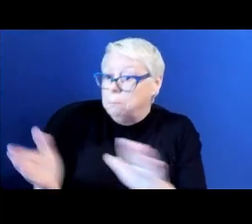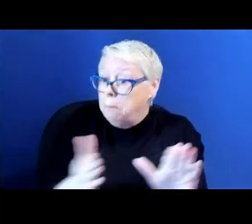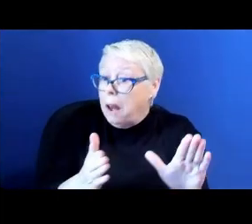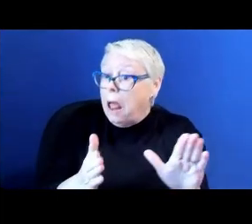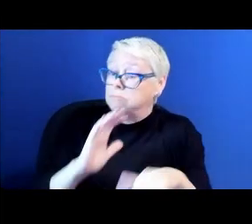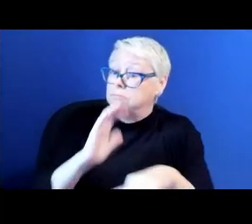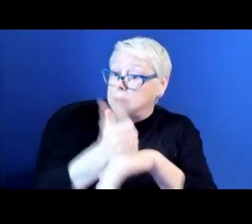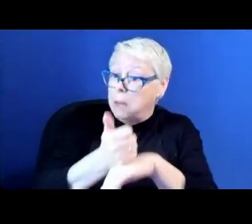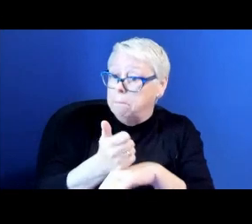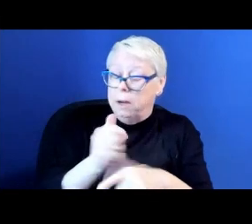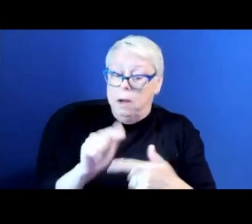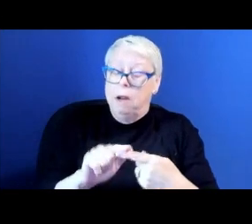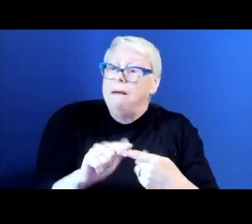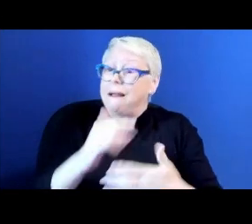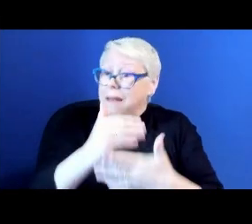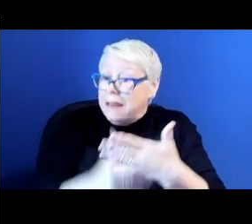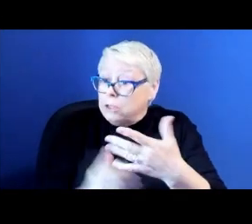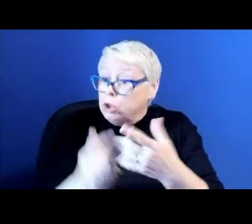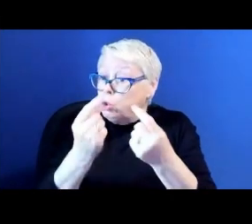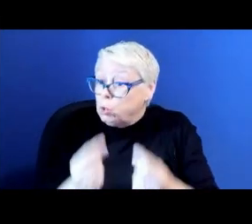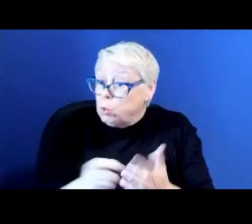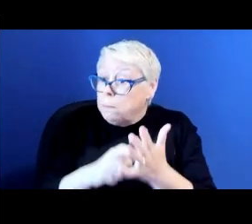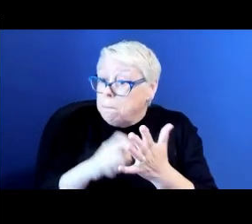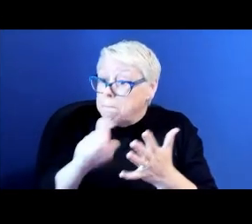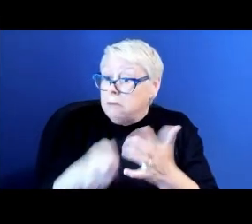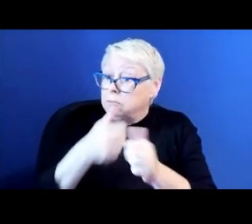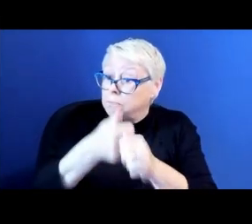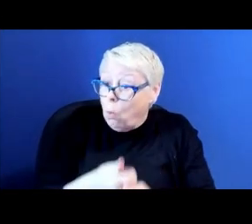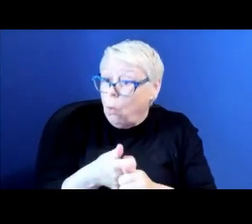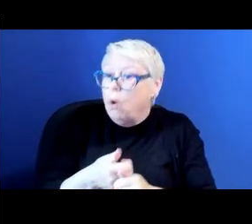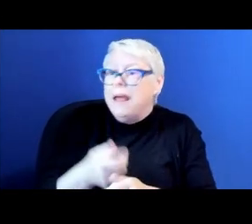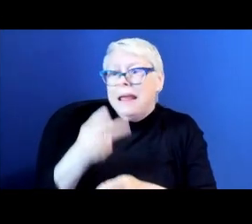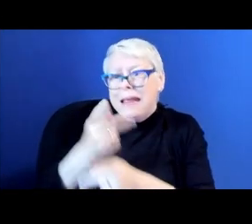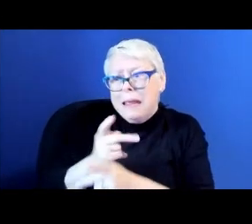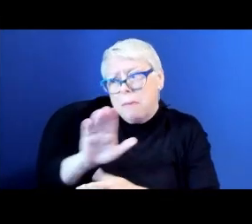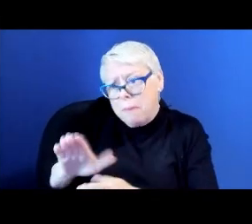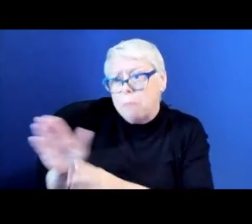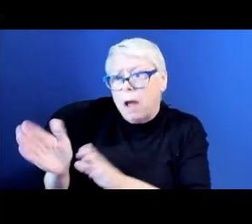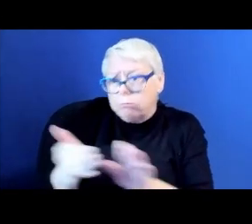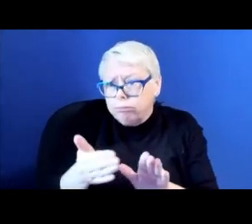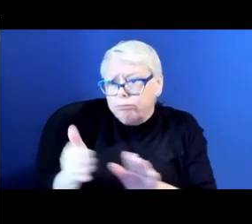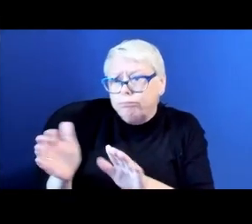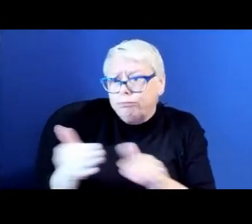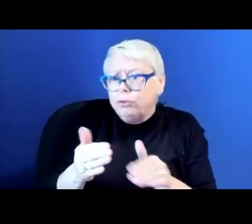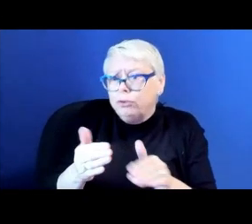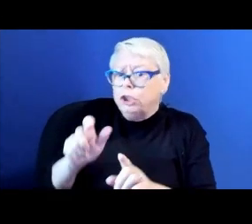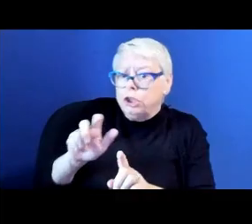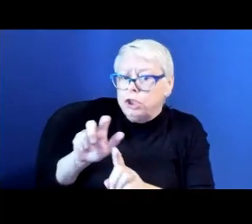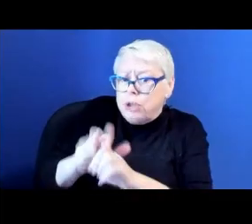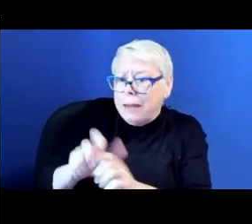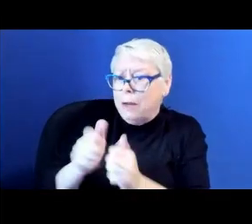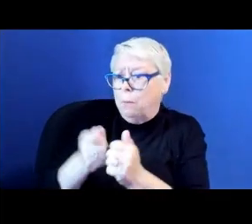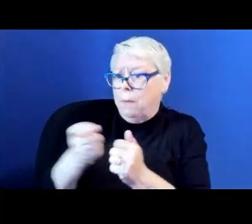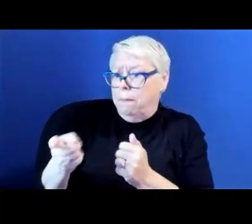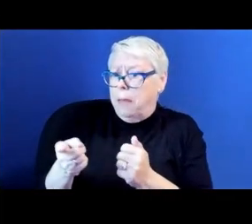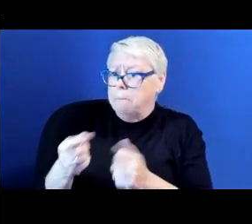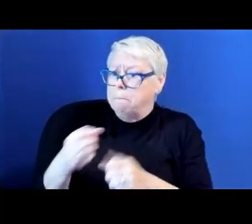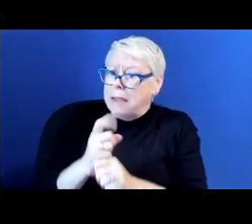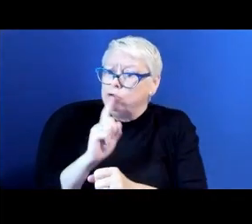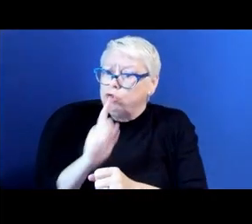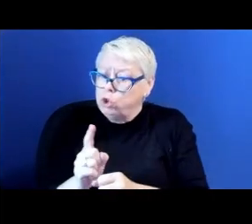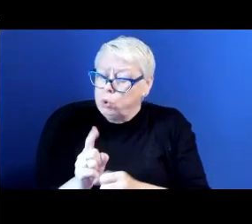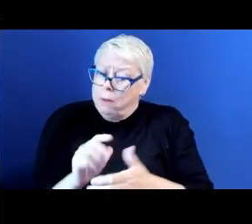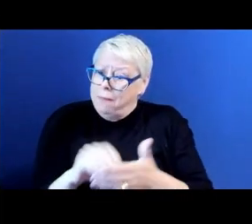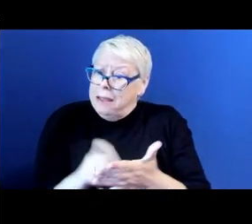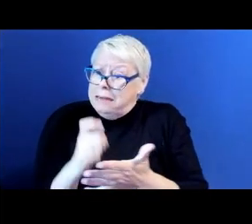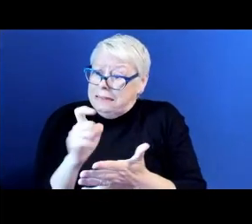to-do lists for their application, keeping them on track with check-in meetings, or helping with practical